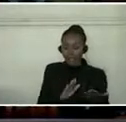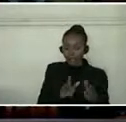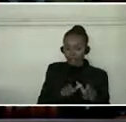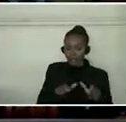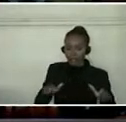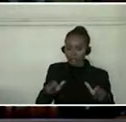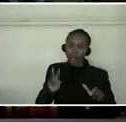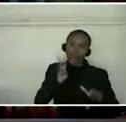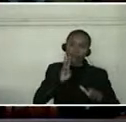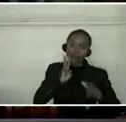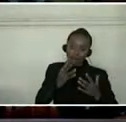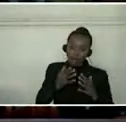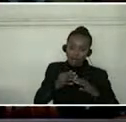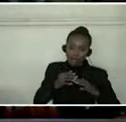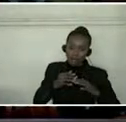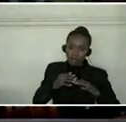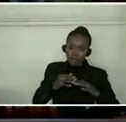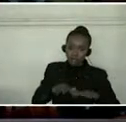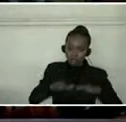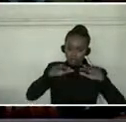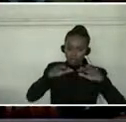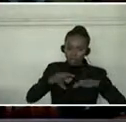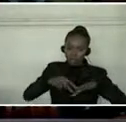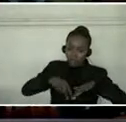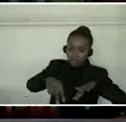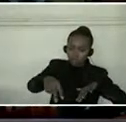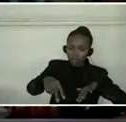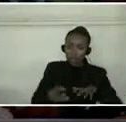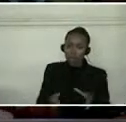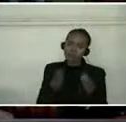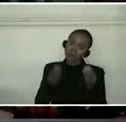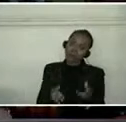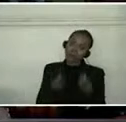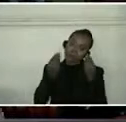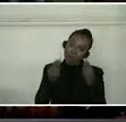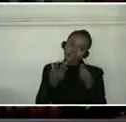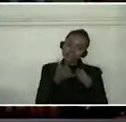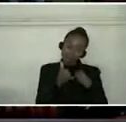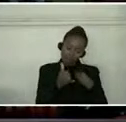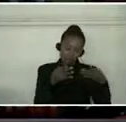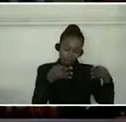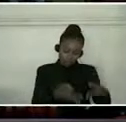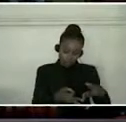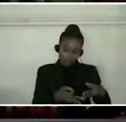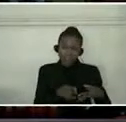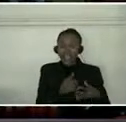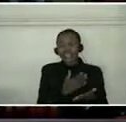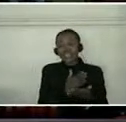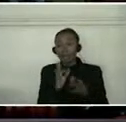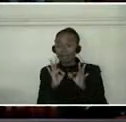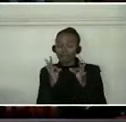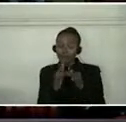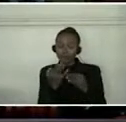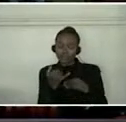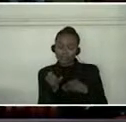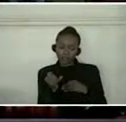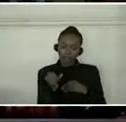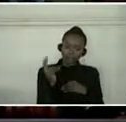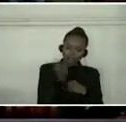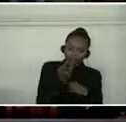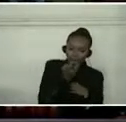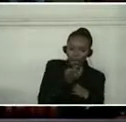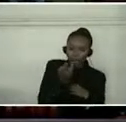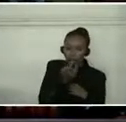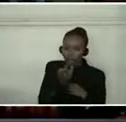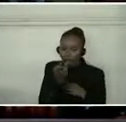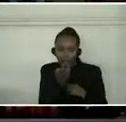closure yes chapters in other families are still looking and hoping to find their family members bury them